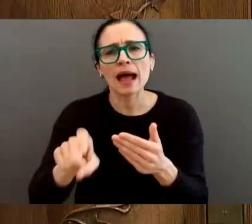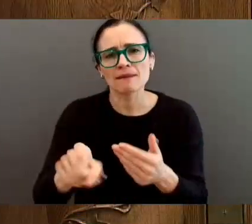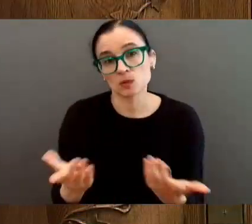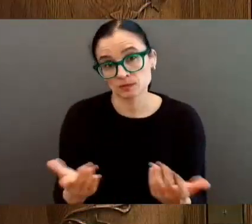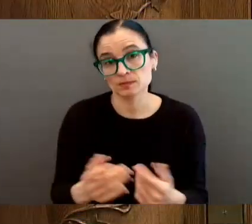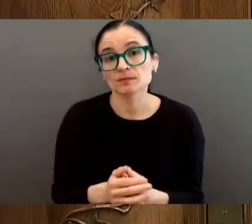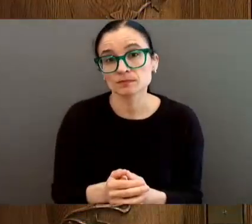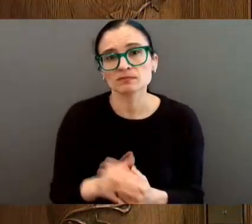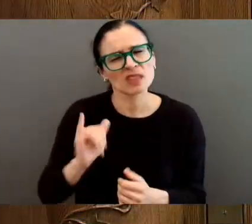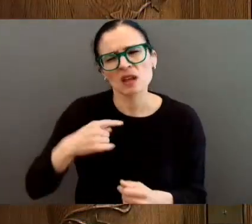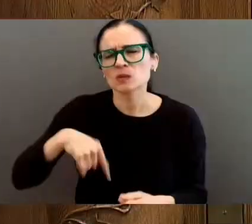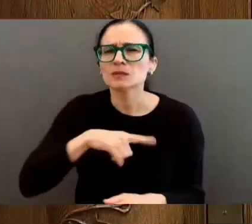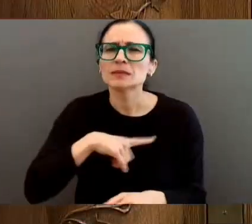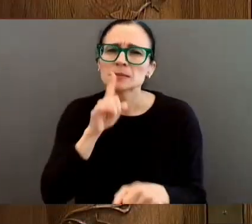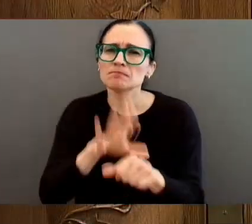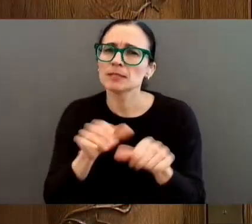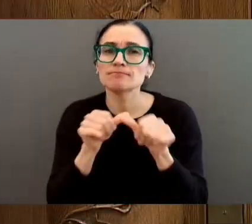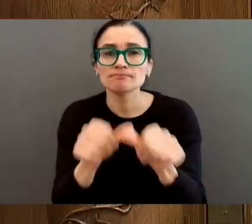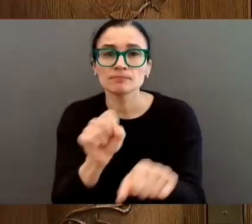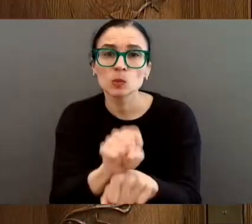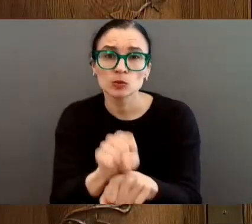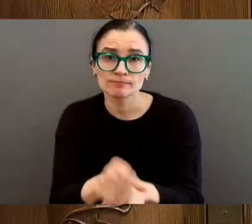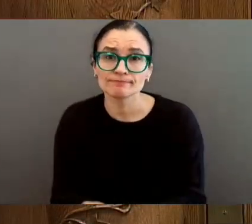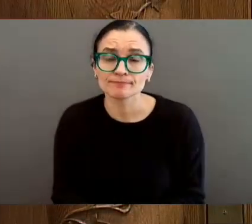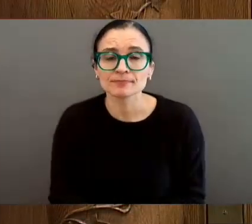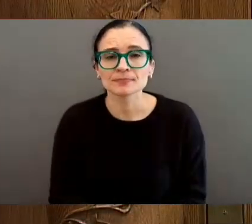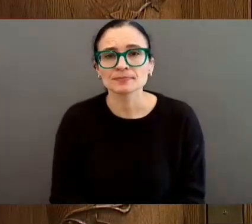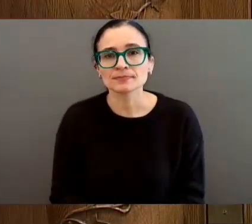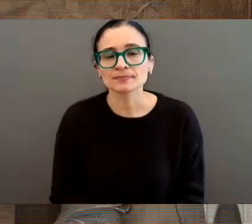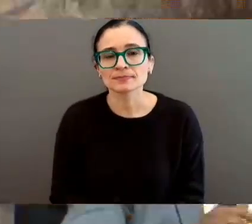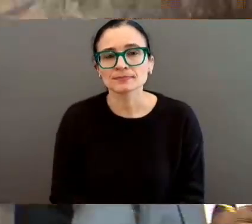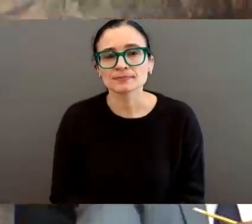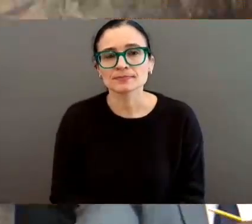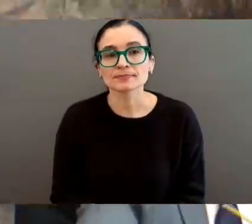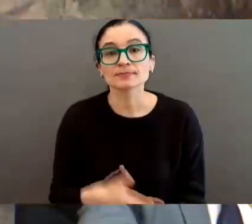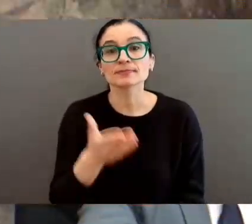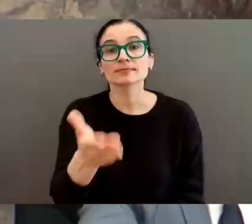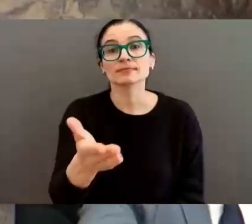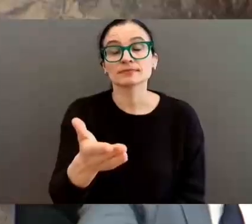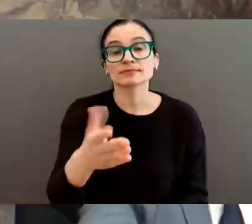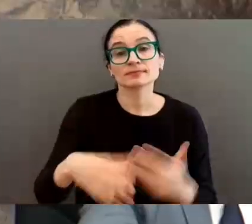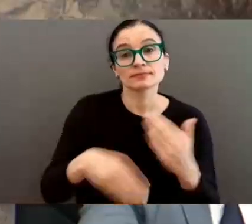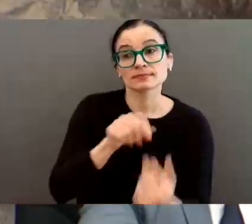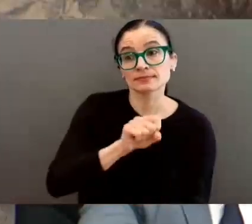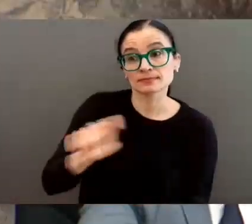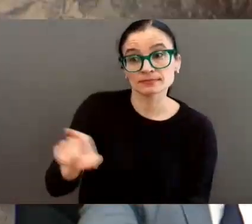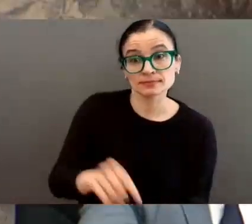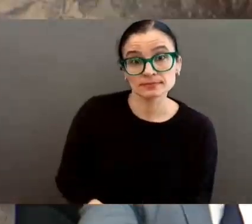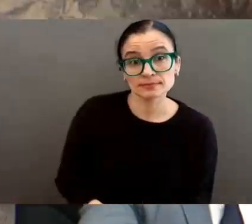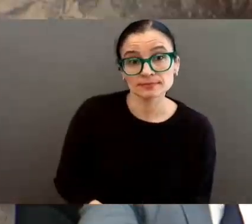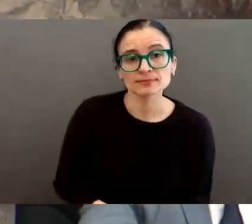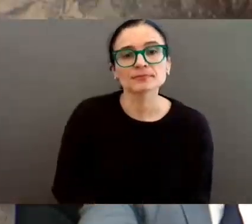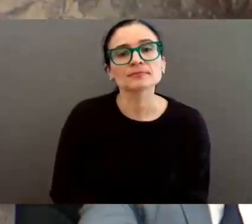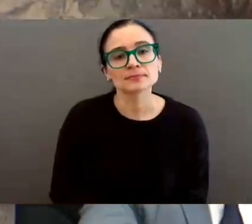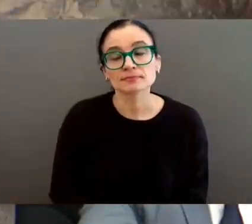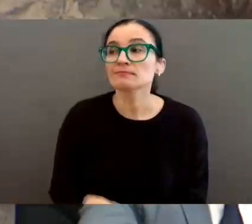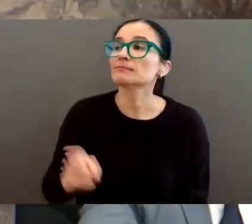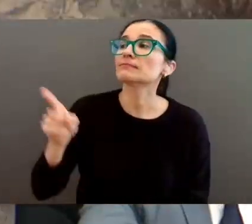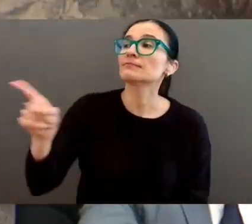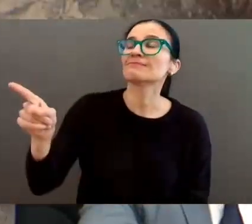Member for Richmond, Queensborough on a supplemental. Mr. Bryant was the head of legal aid and suddenly left after 2